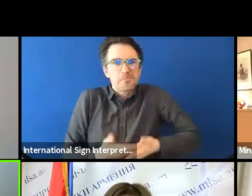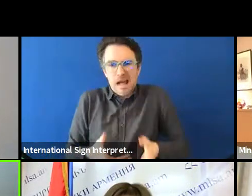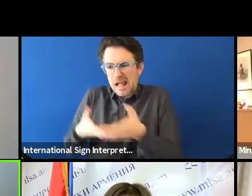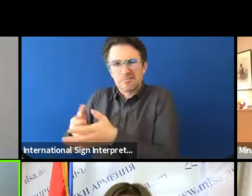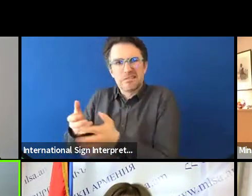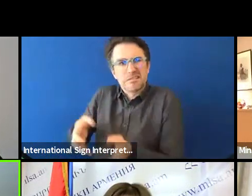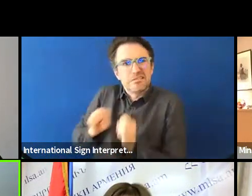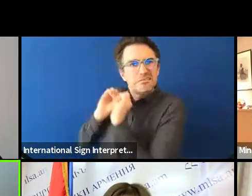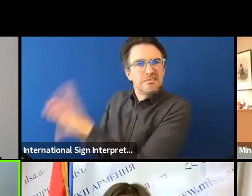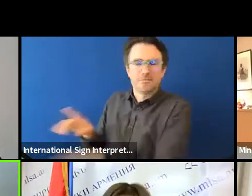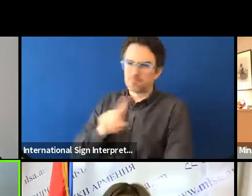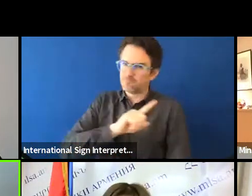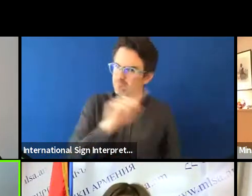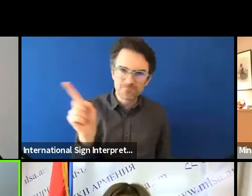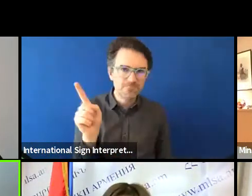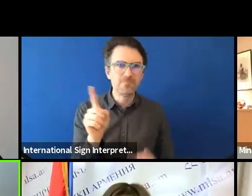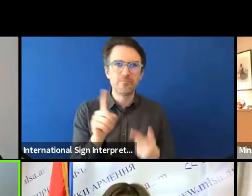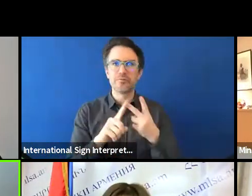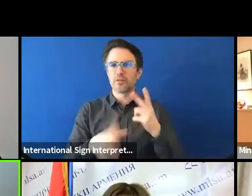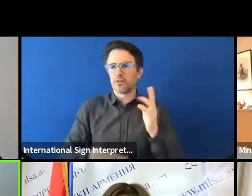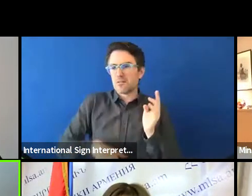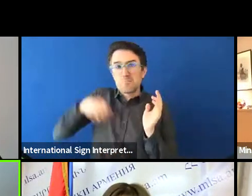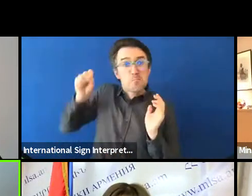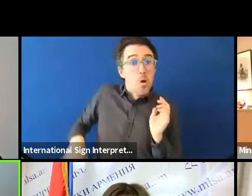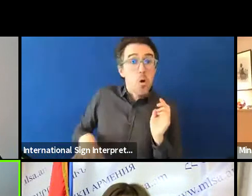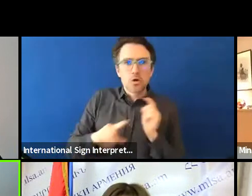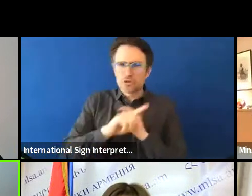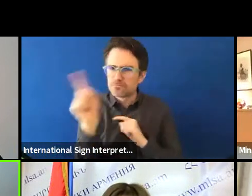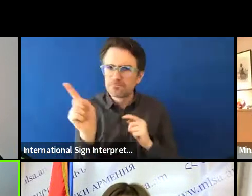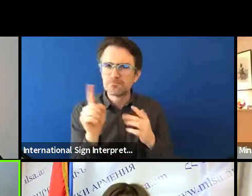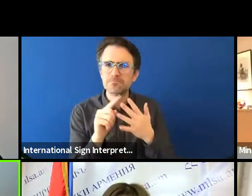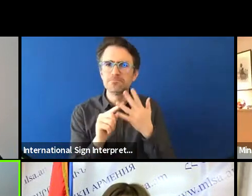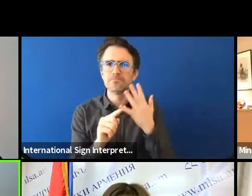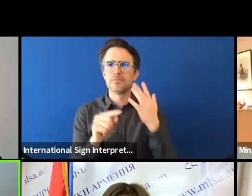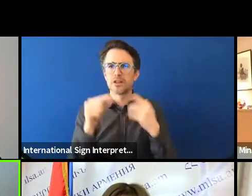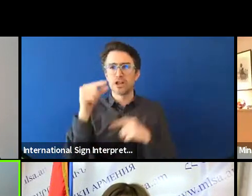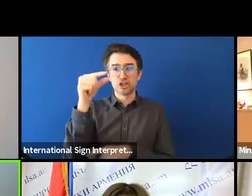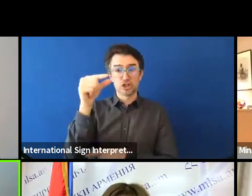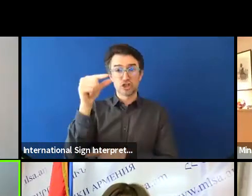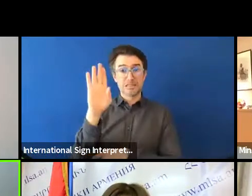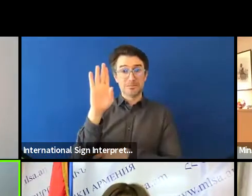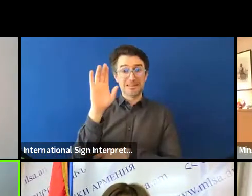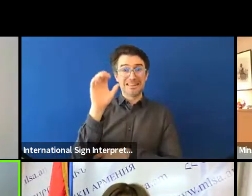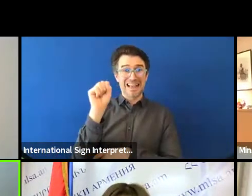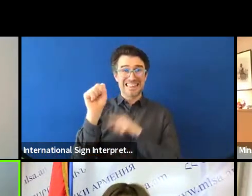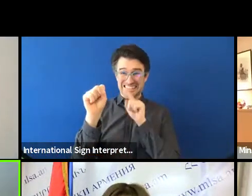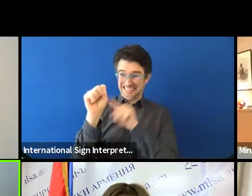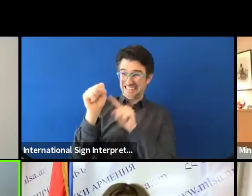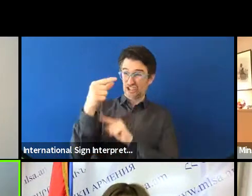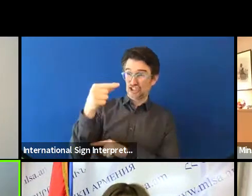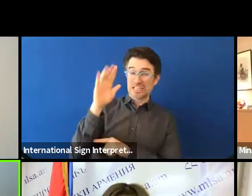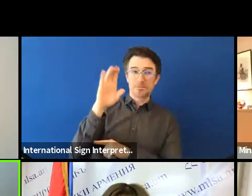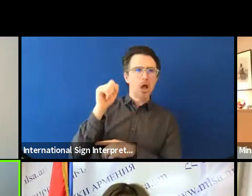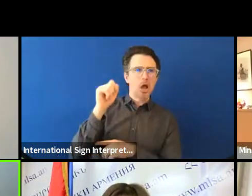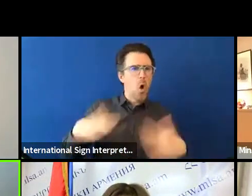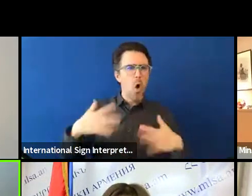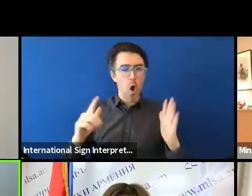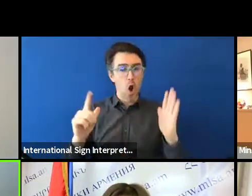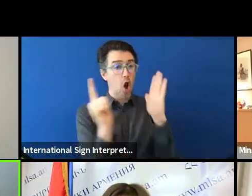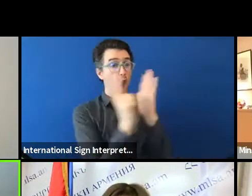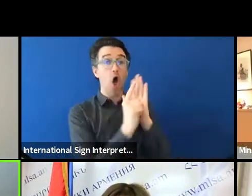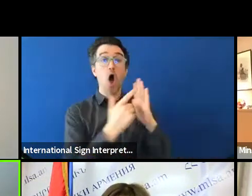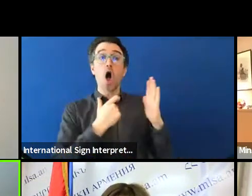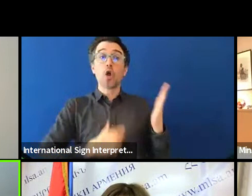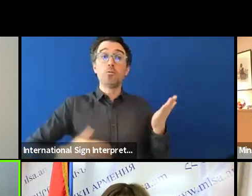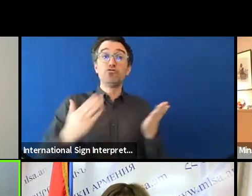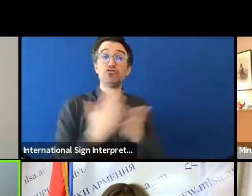GBSS are a fundamental violation of human rights. And they put women and